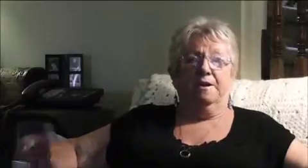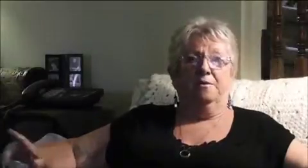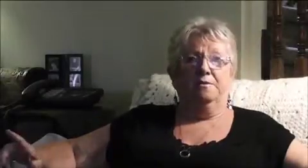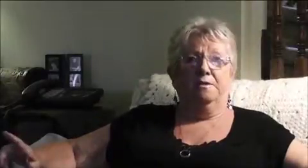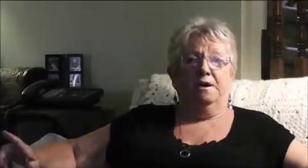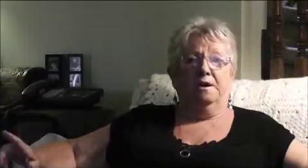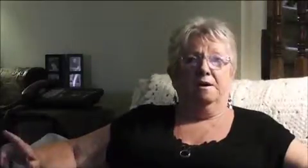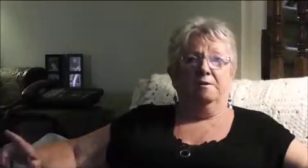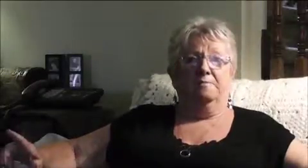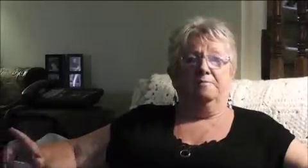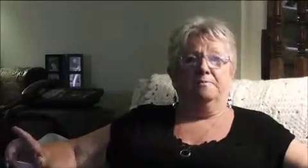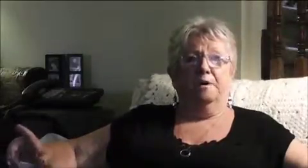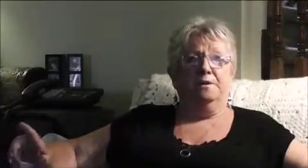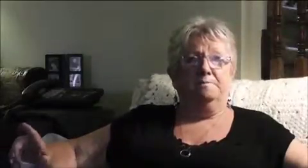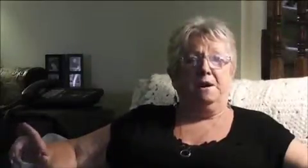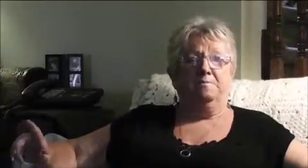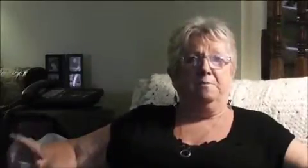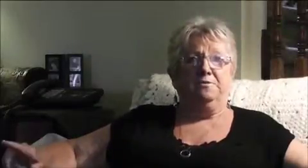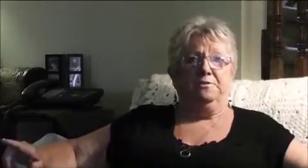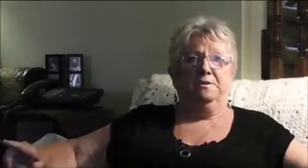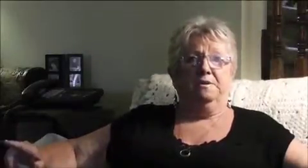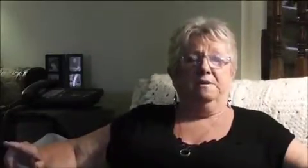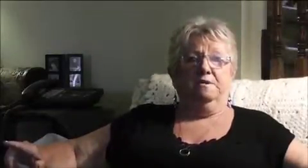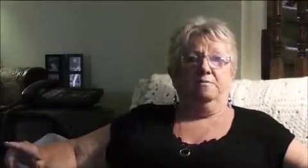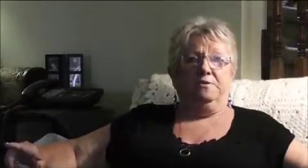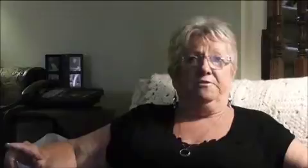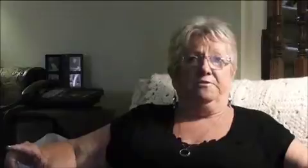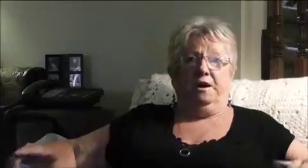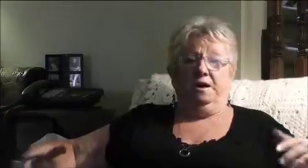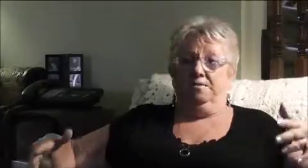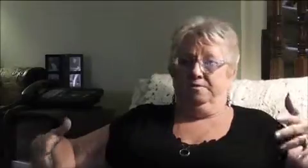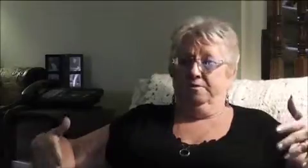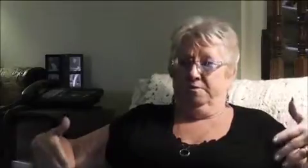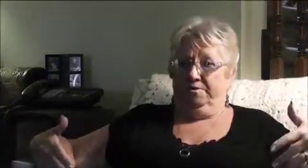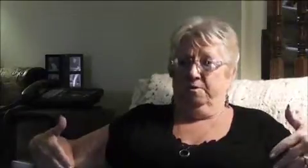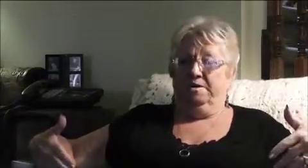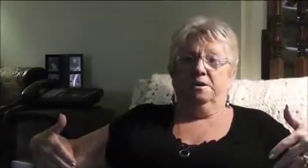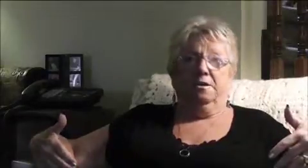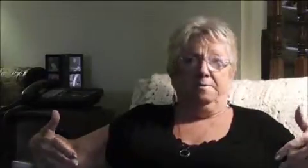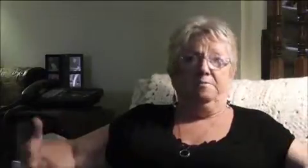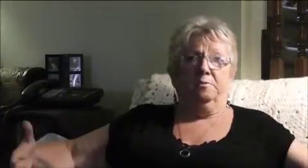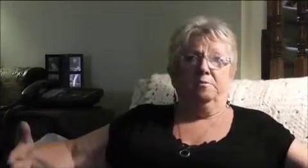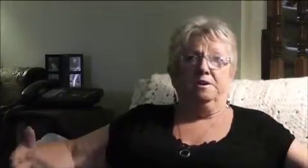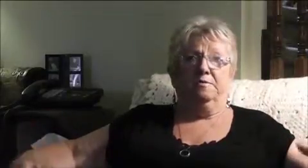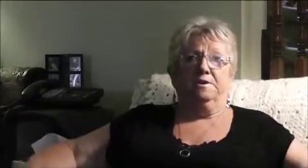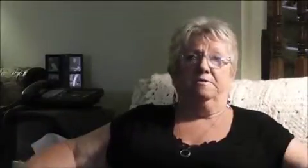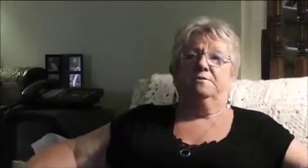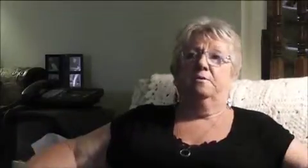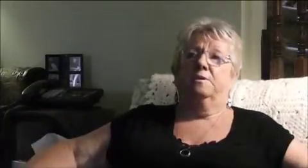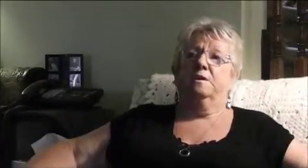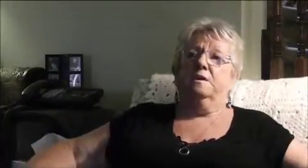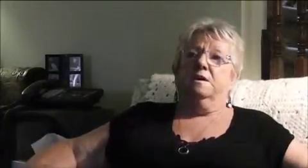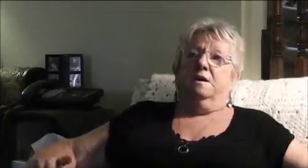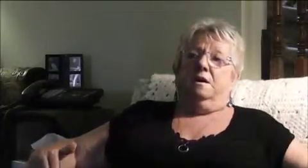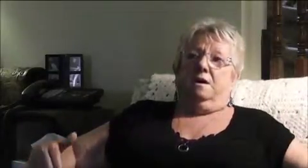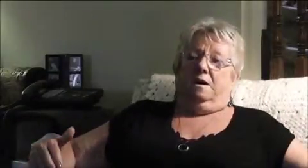I found a on-demand publisher, which I understood was the way that a lot of people were going nowadays.